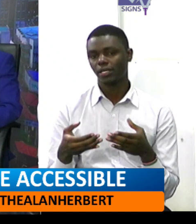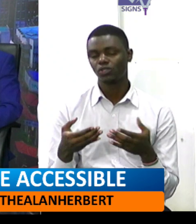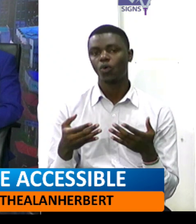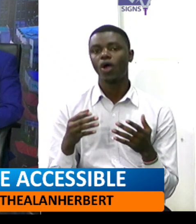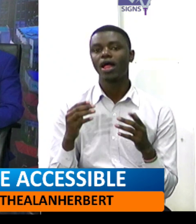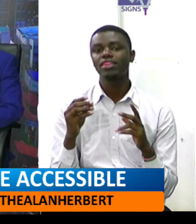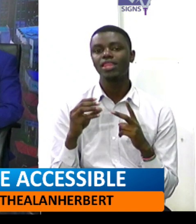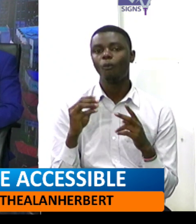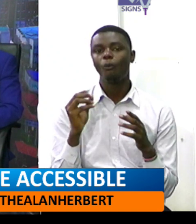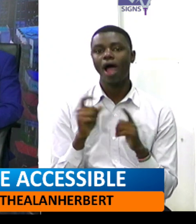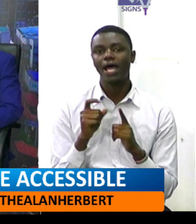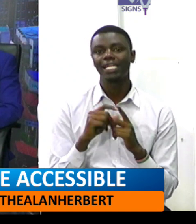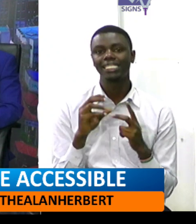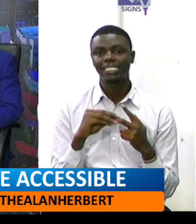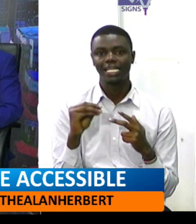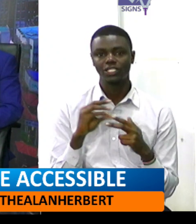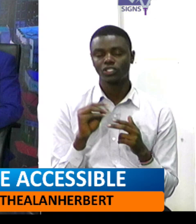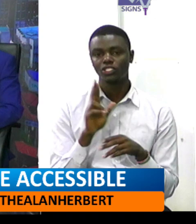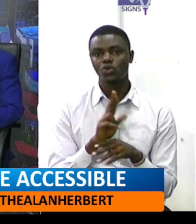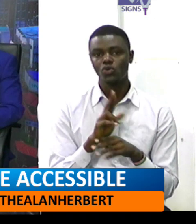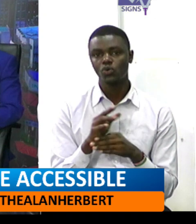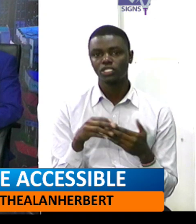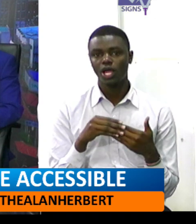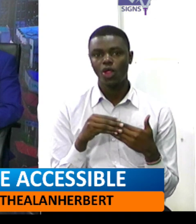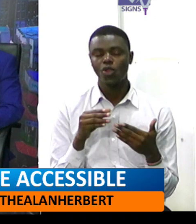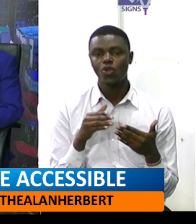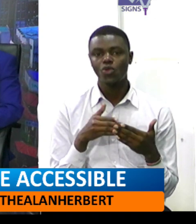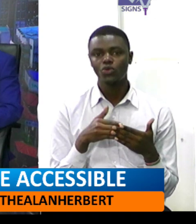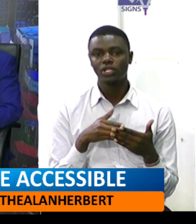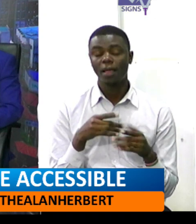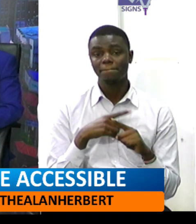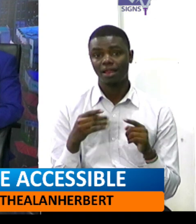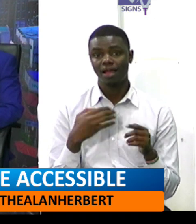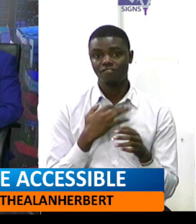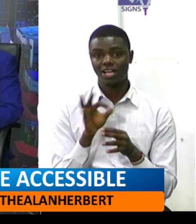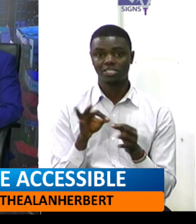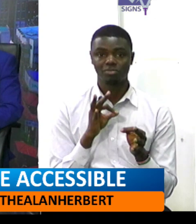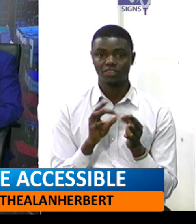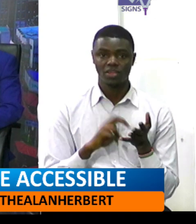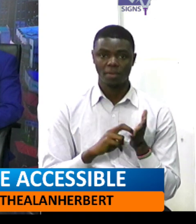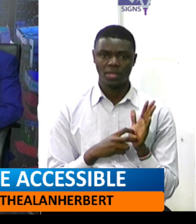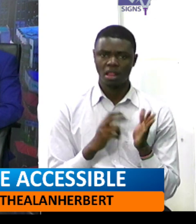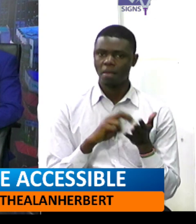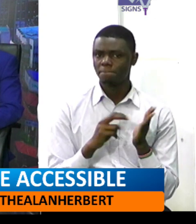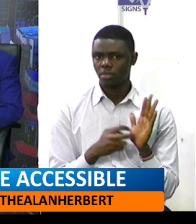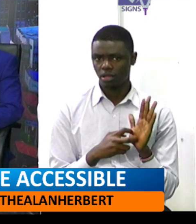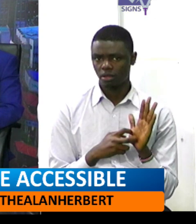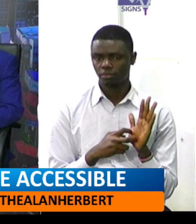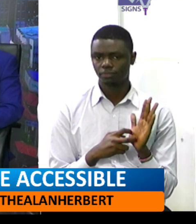selection here is used loosely, but in the insurance industry has a specific meaning, to mean that you